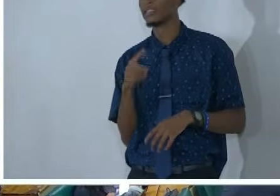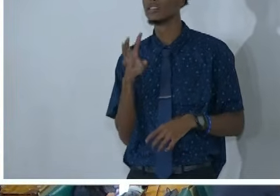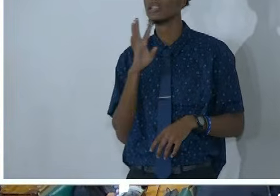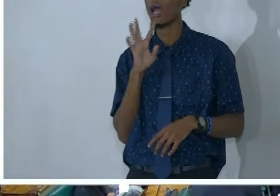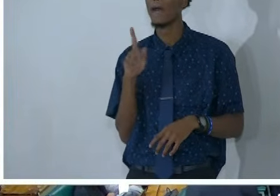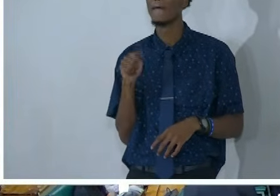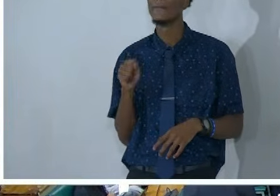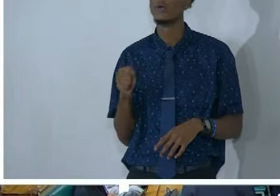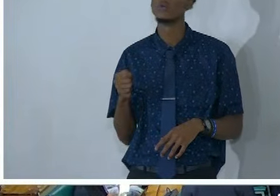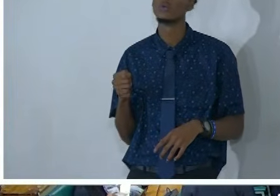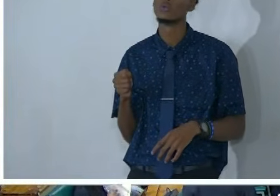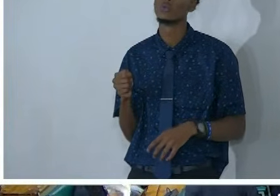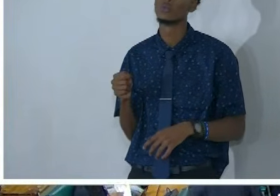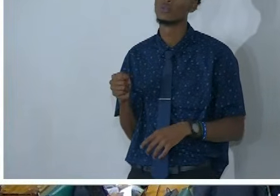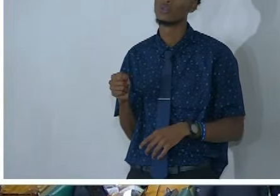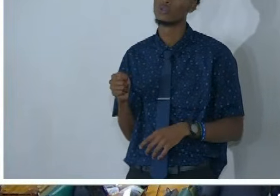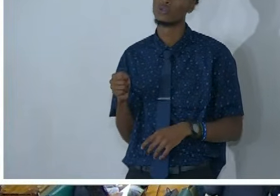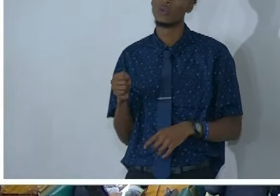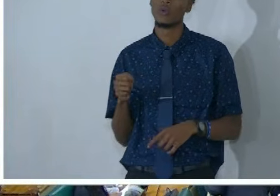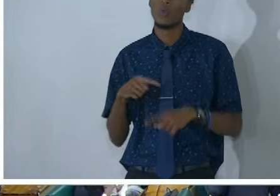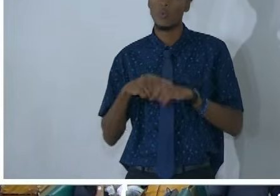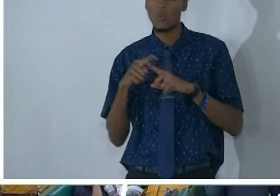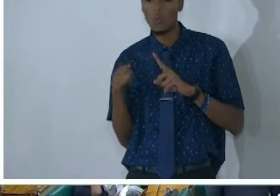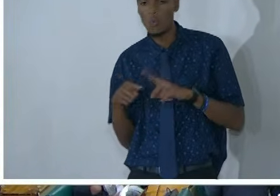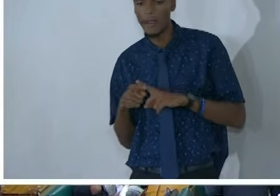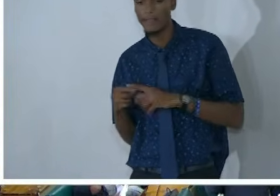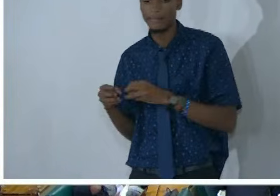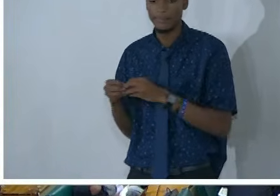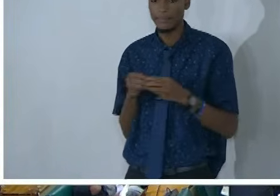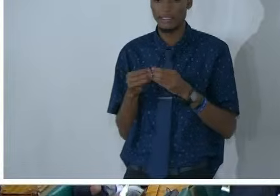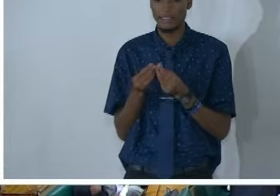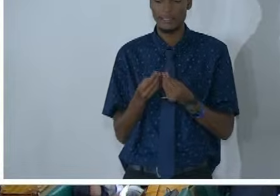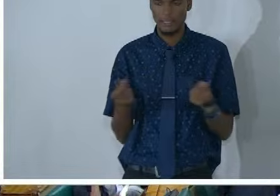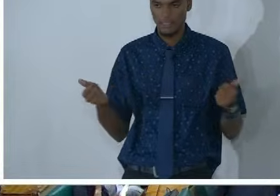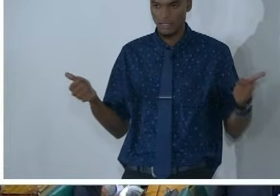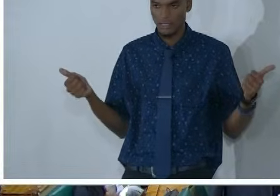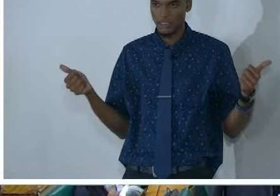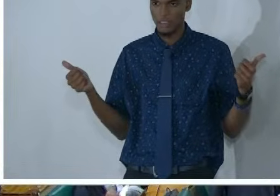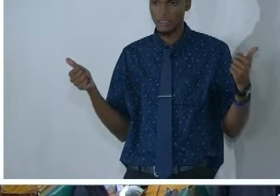to when mediation commences.